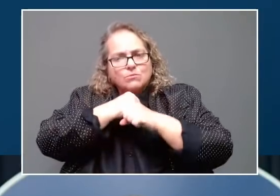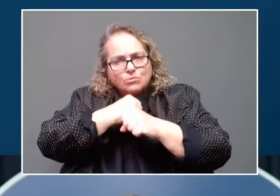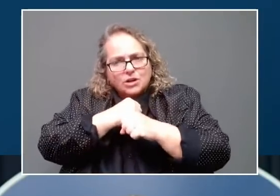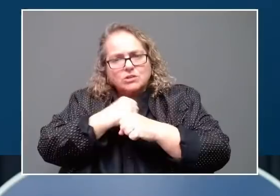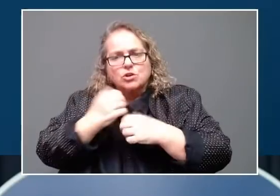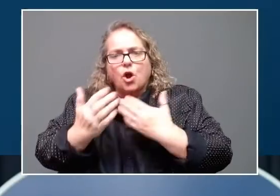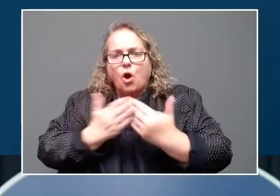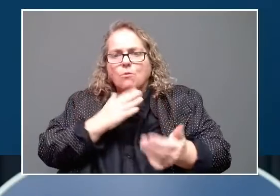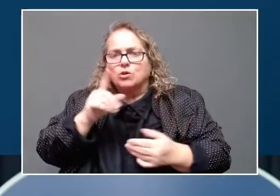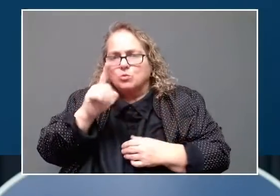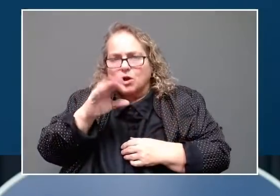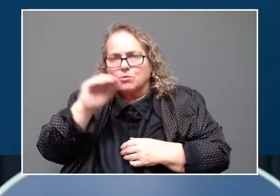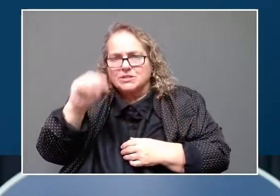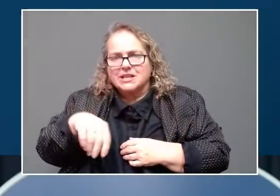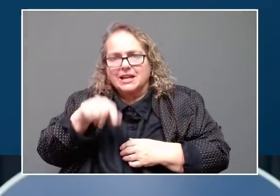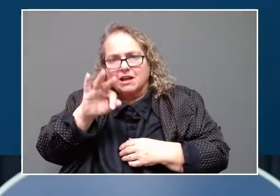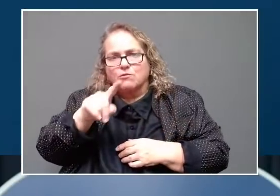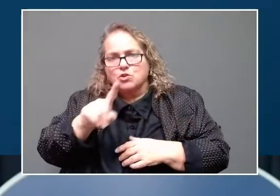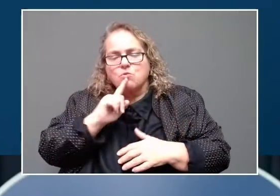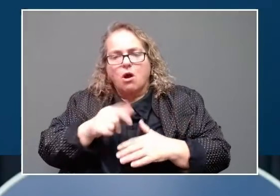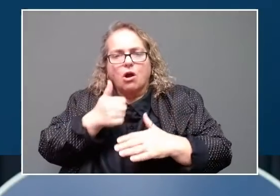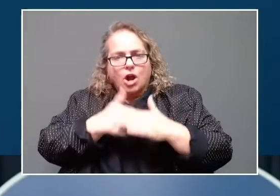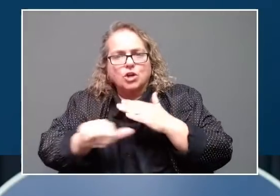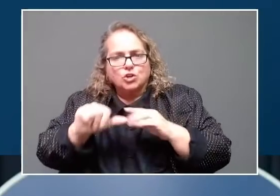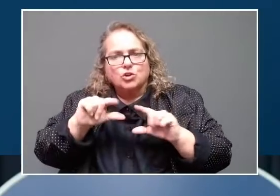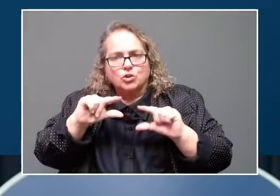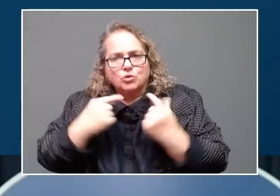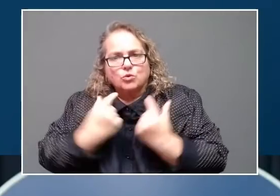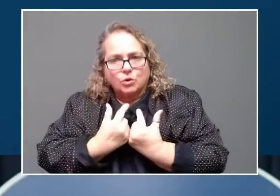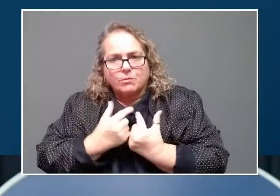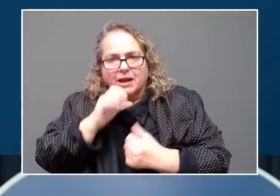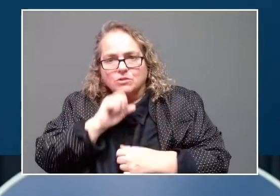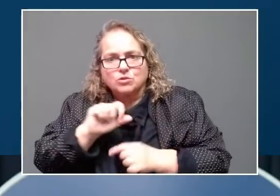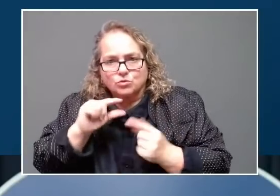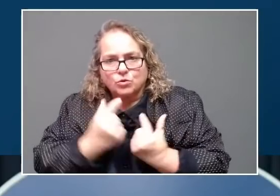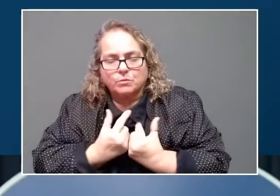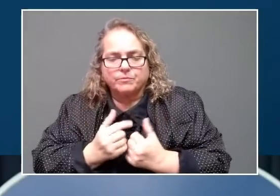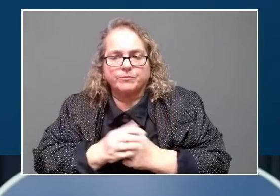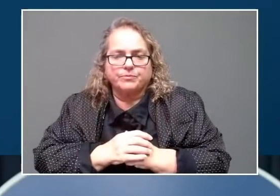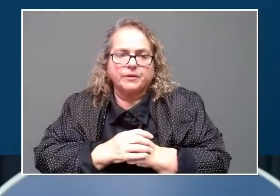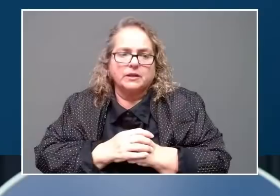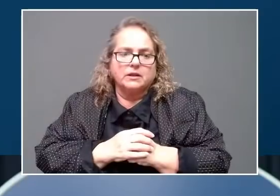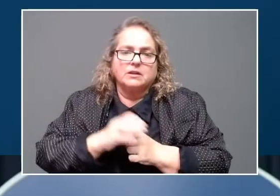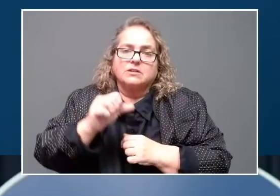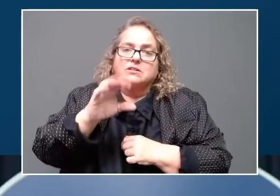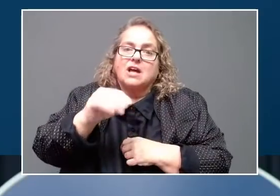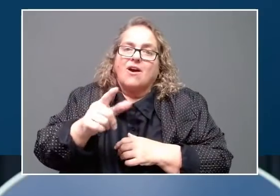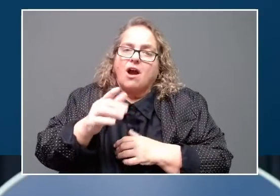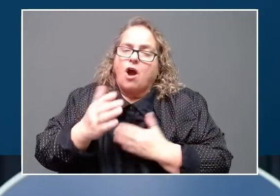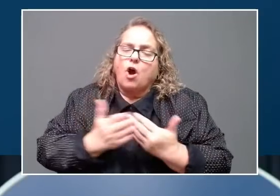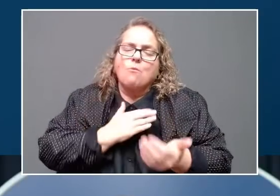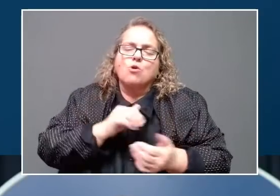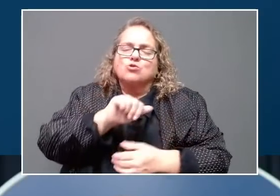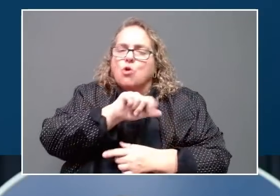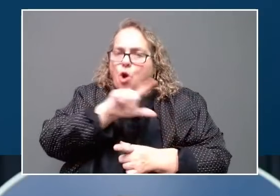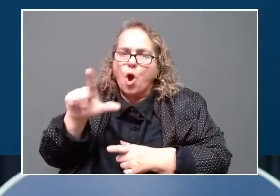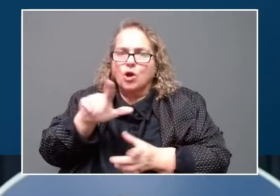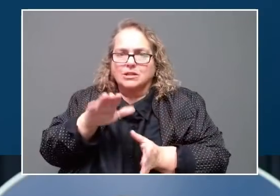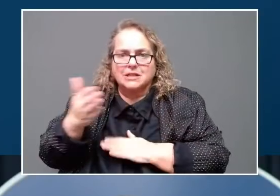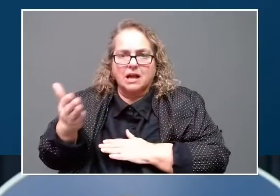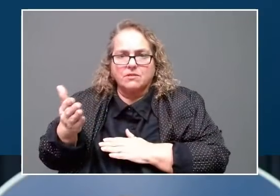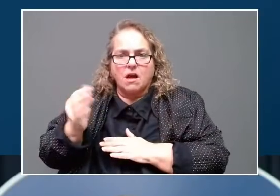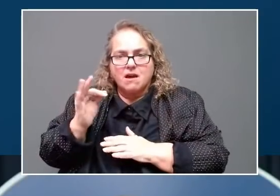if you are under a certain age group. So every death, nearly every death of every